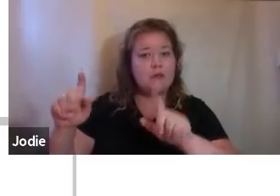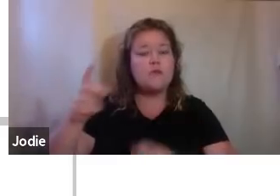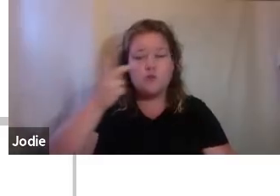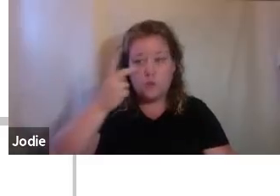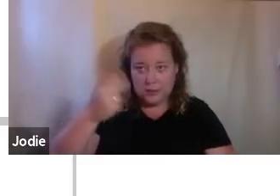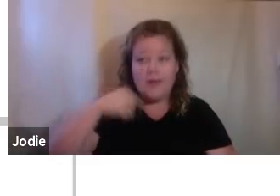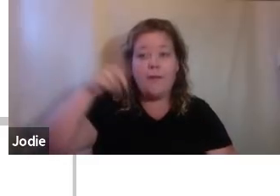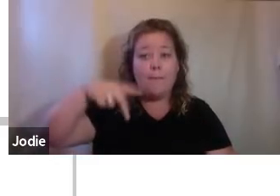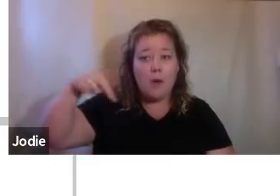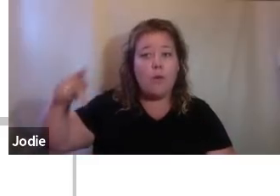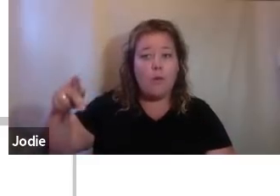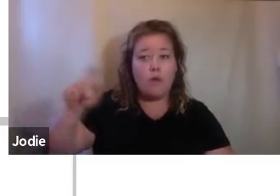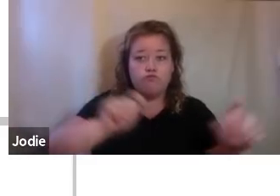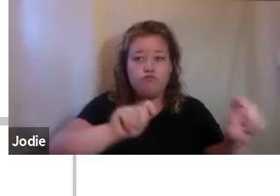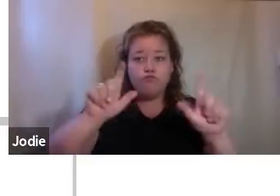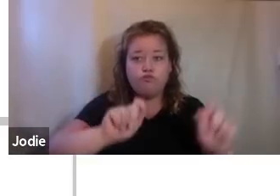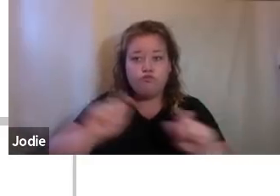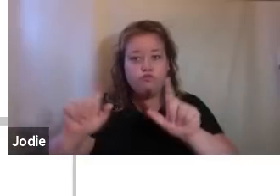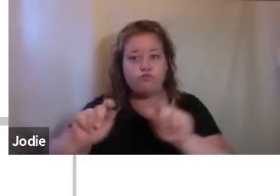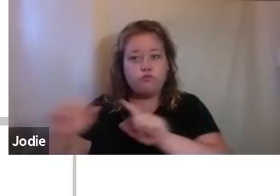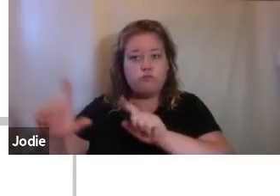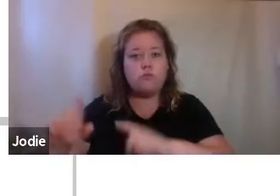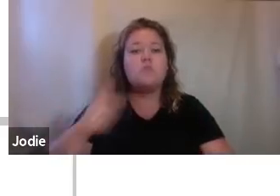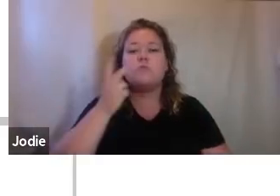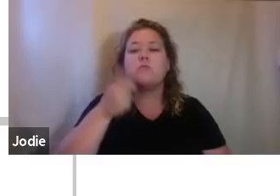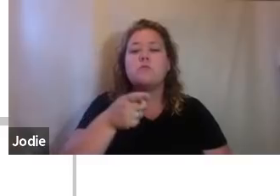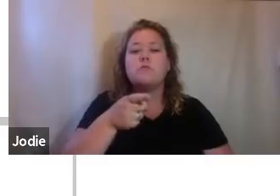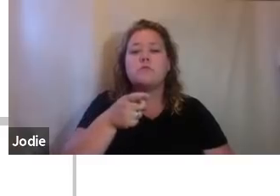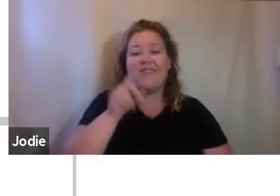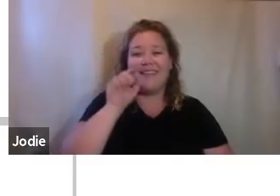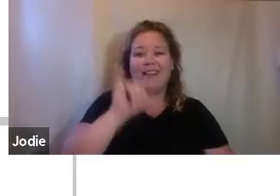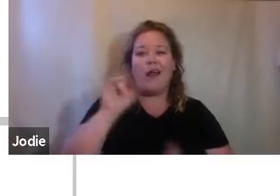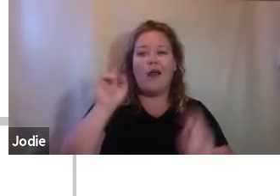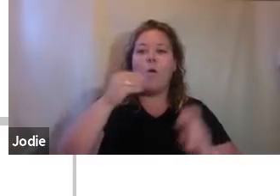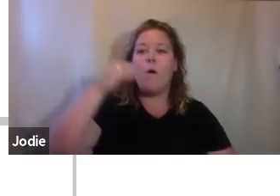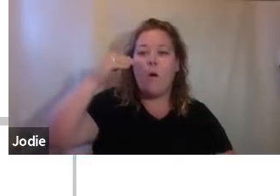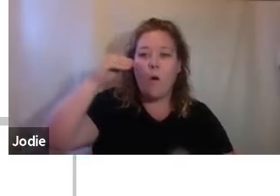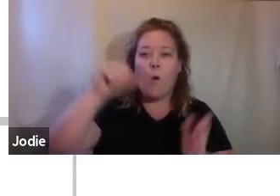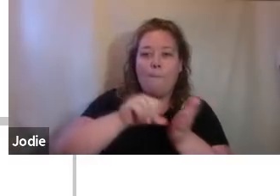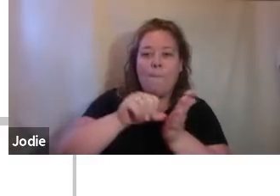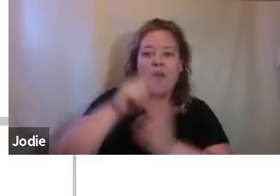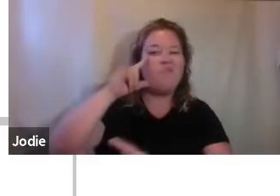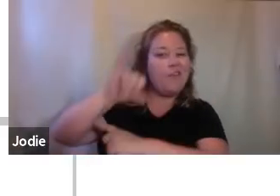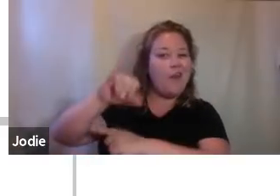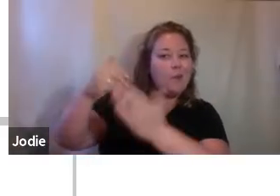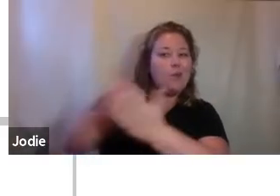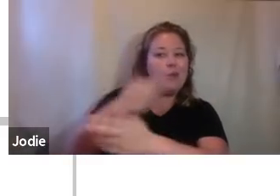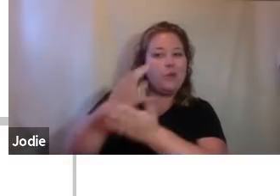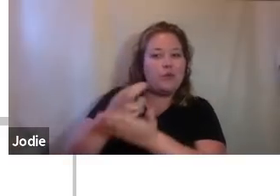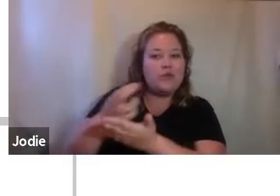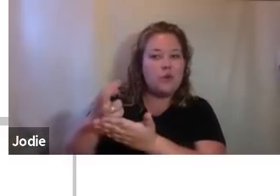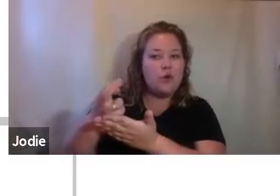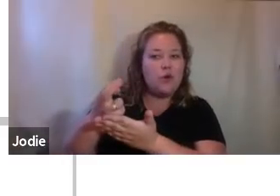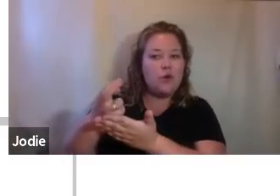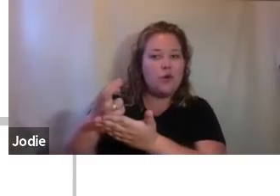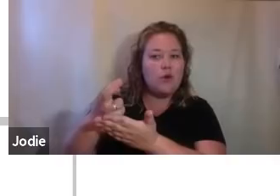slides. What you're looking at here is the home page for the web resource. You'll see the name